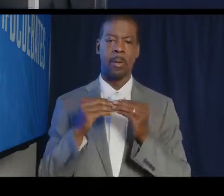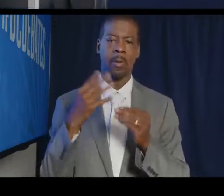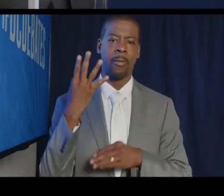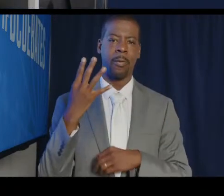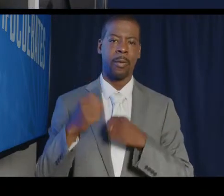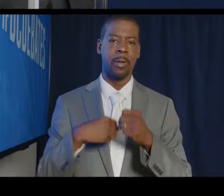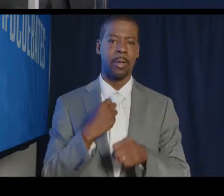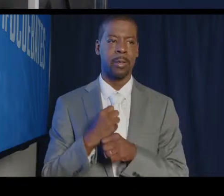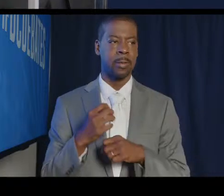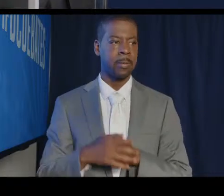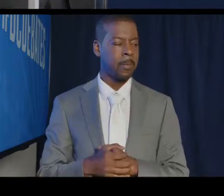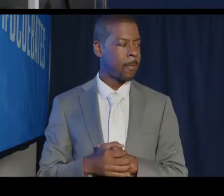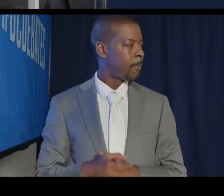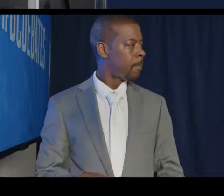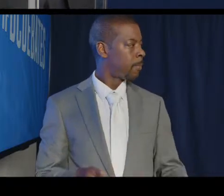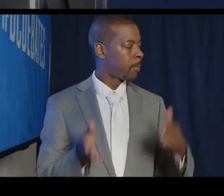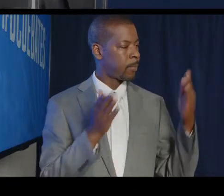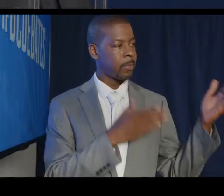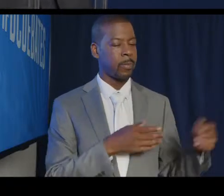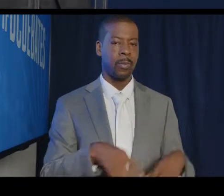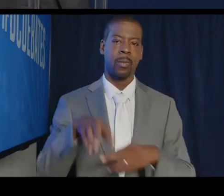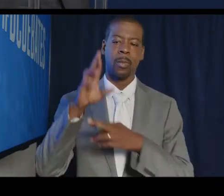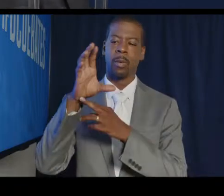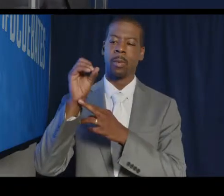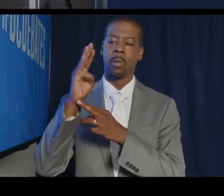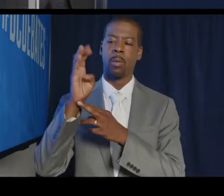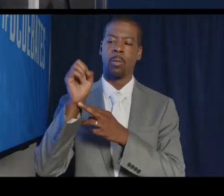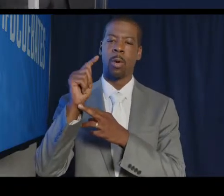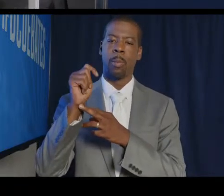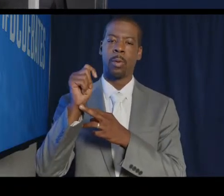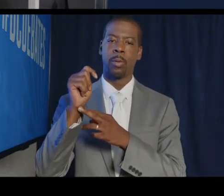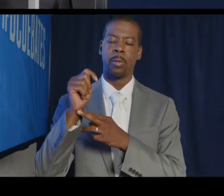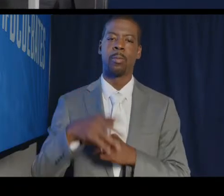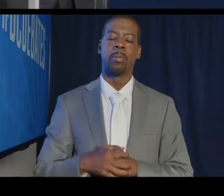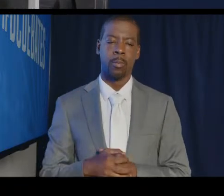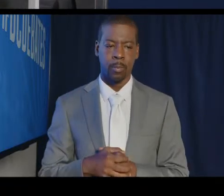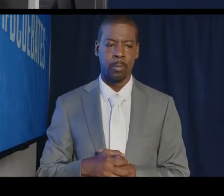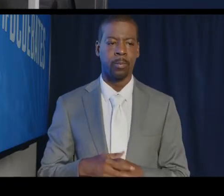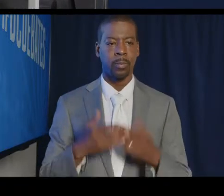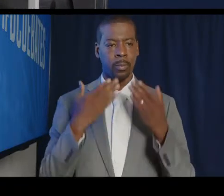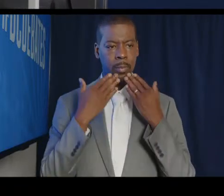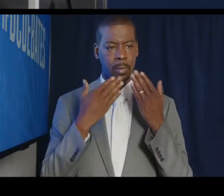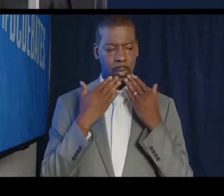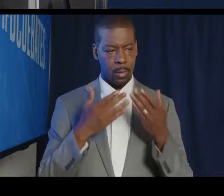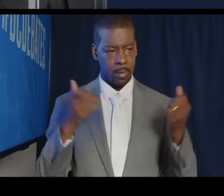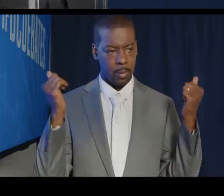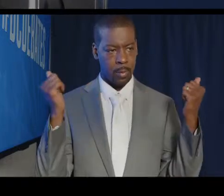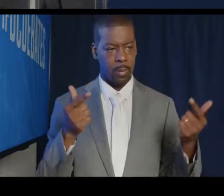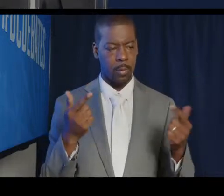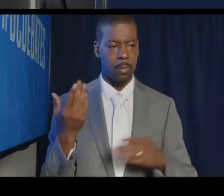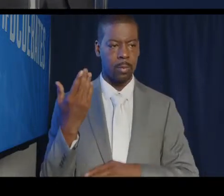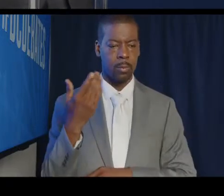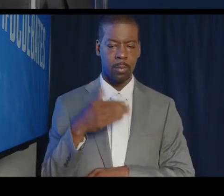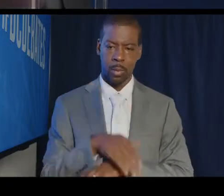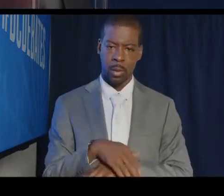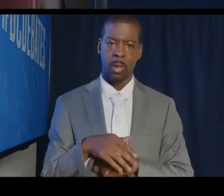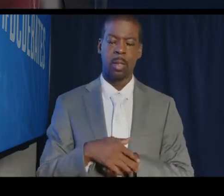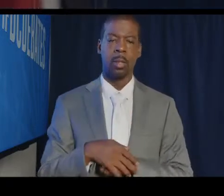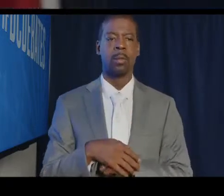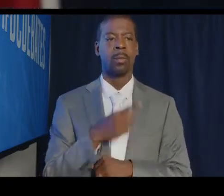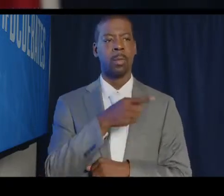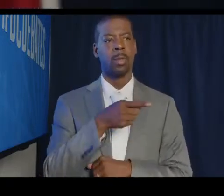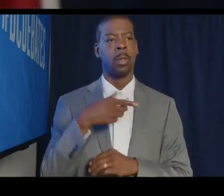Robert White, your opening statement, you have 1 minute. Thank you. Good evening, residents. Thank you to the Office of Campaign Finance and to our